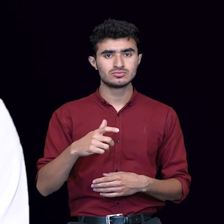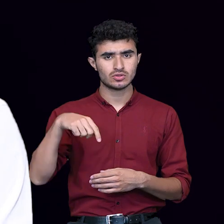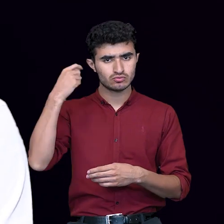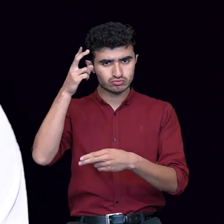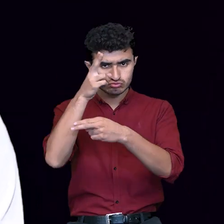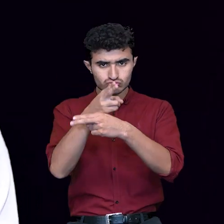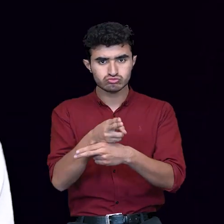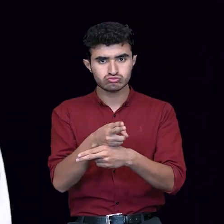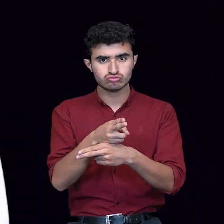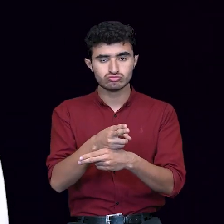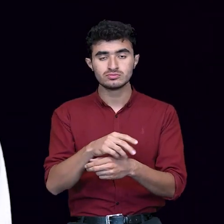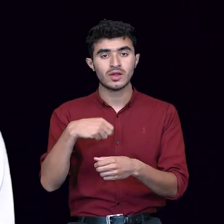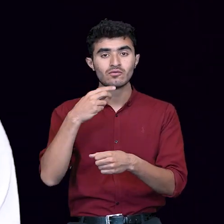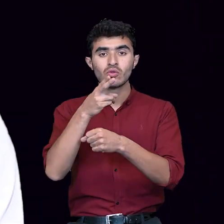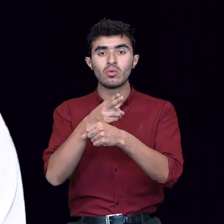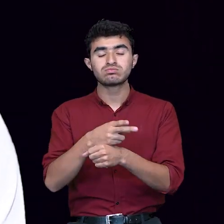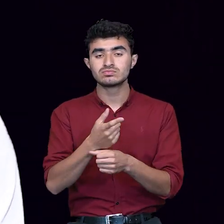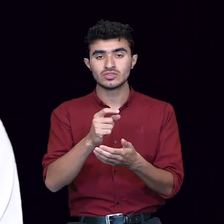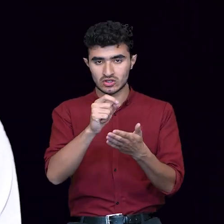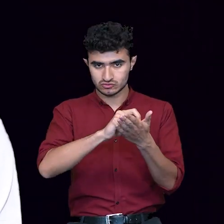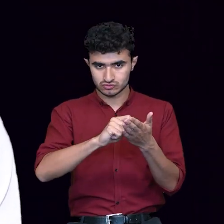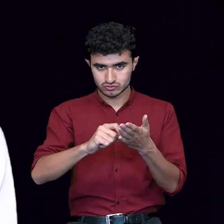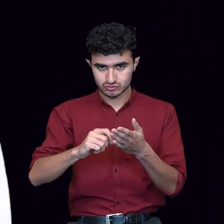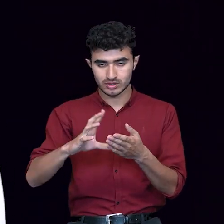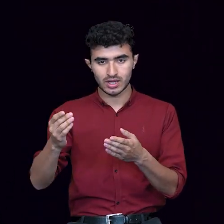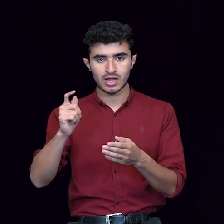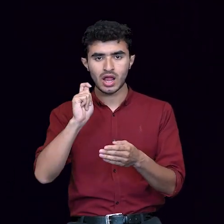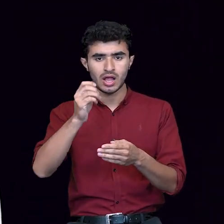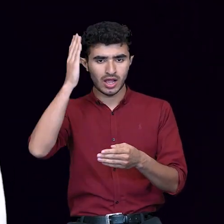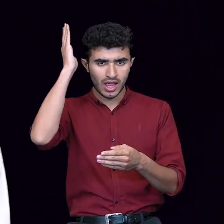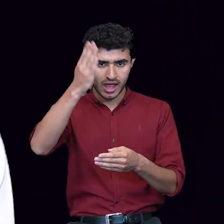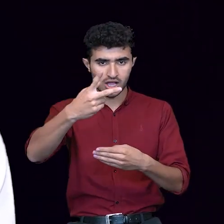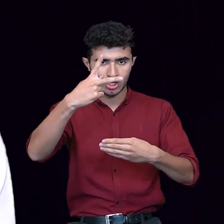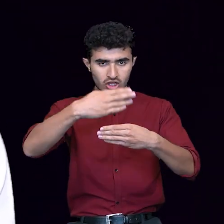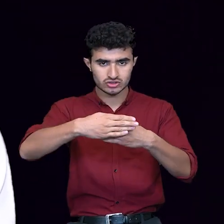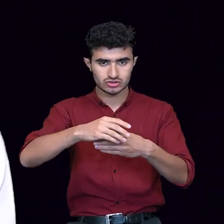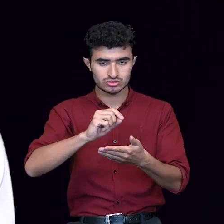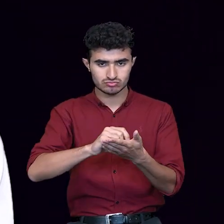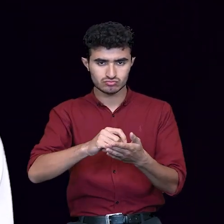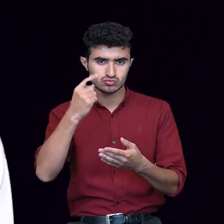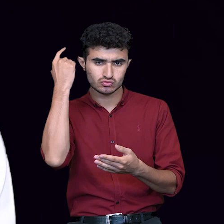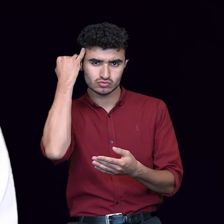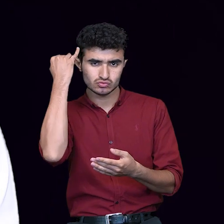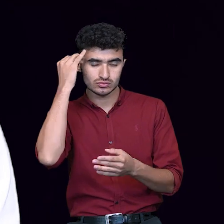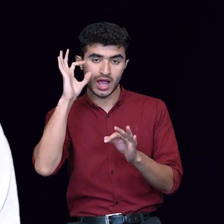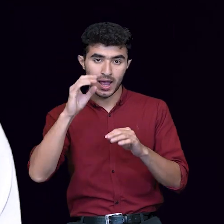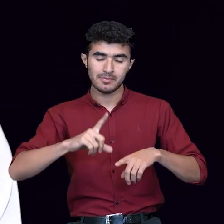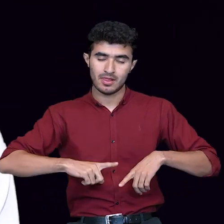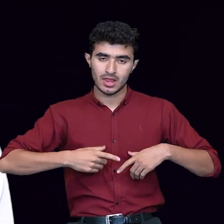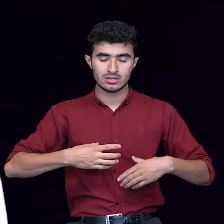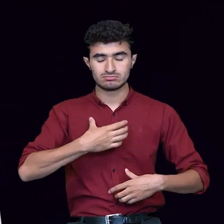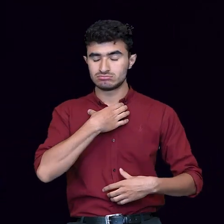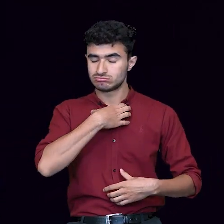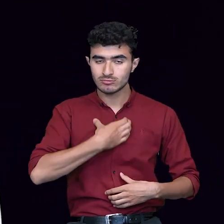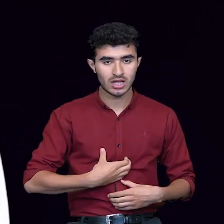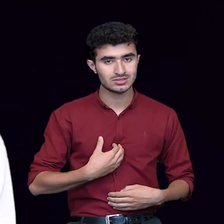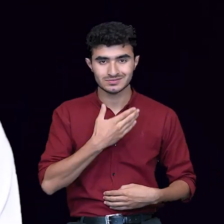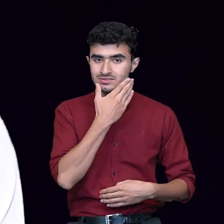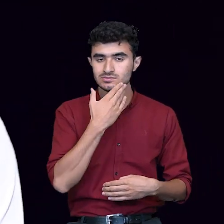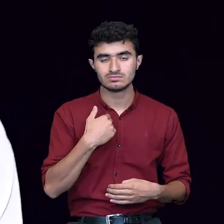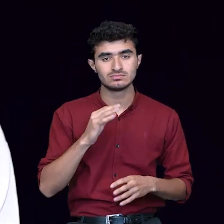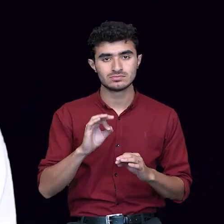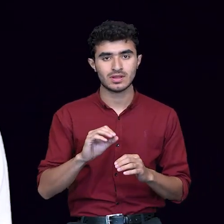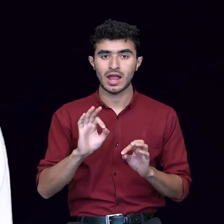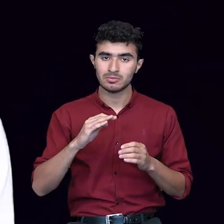basically filmmaking, to be more specific, writing and directing. The way that I discovered my passion in filmmaking